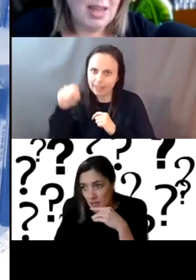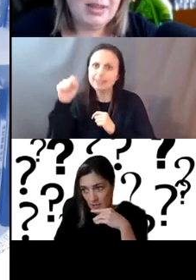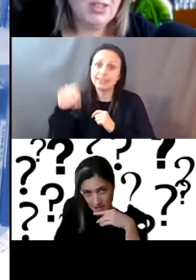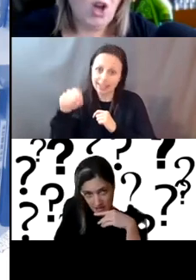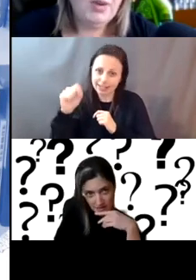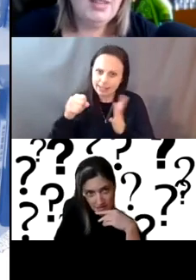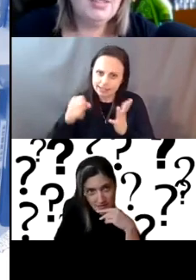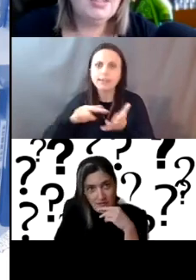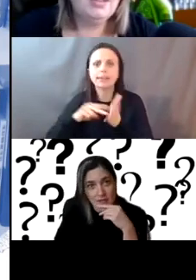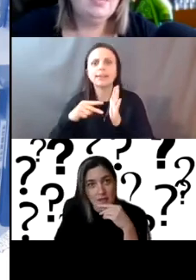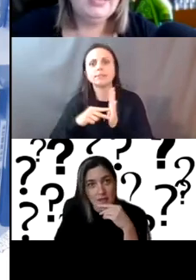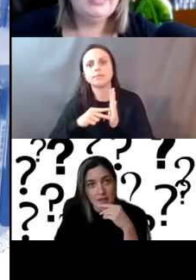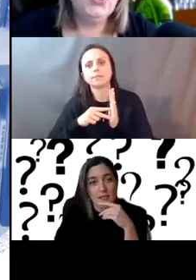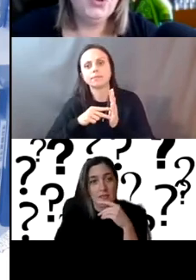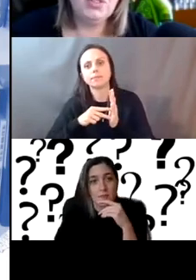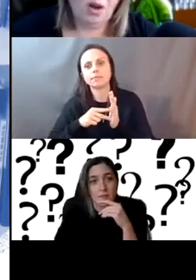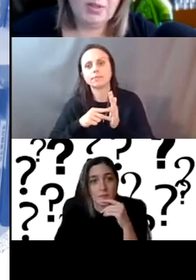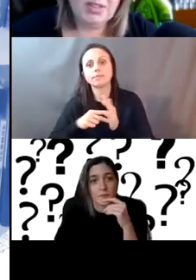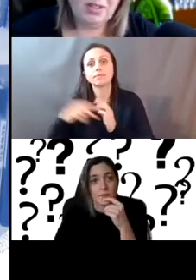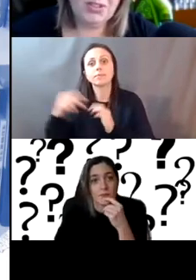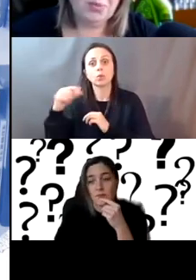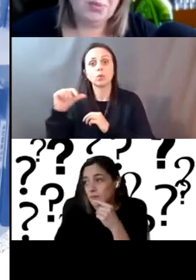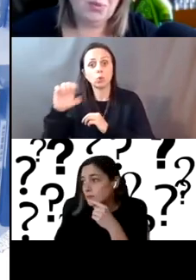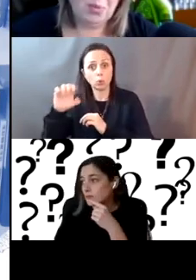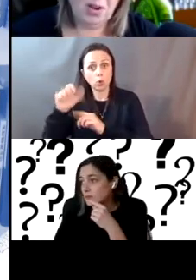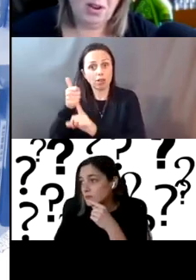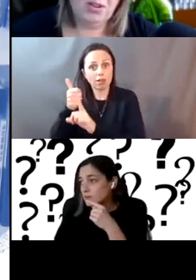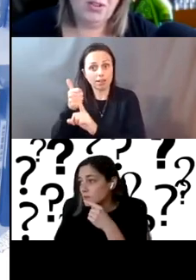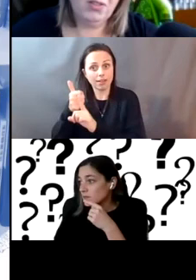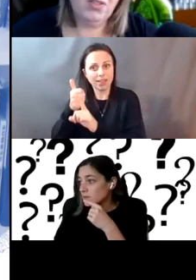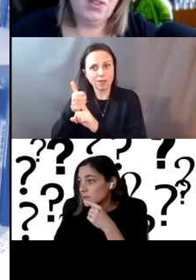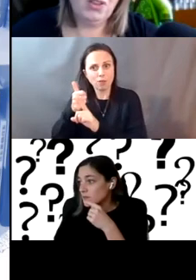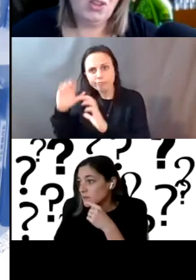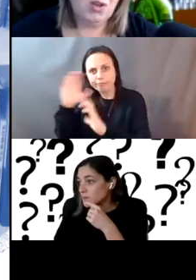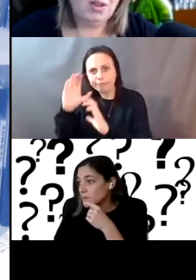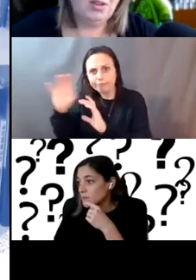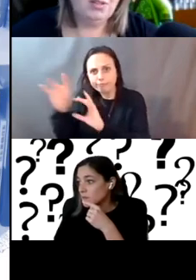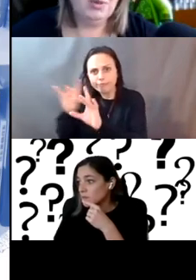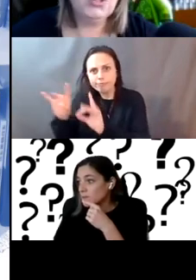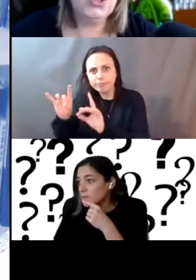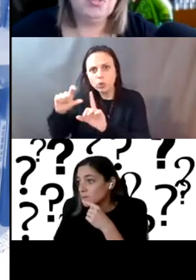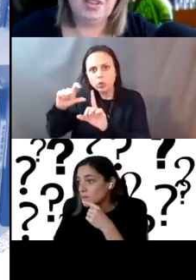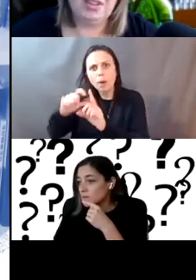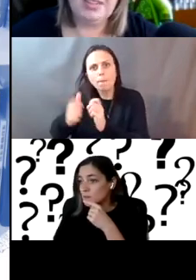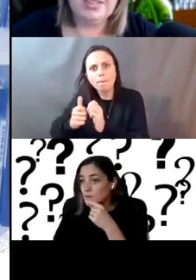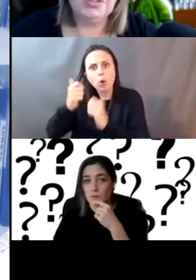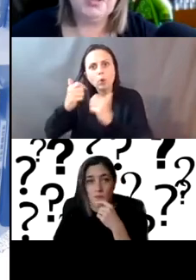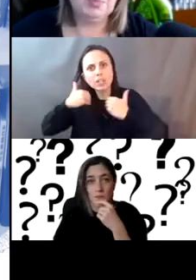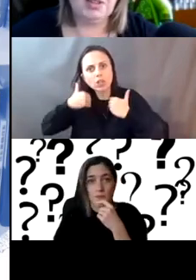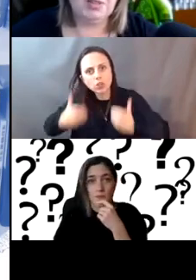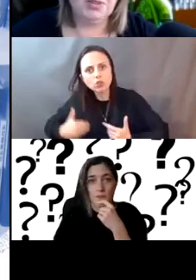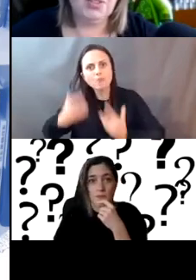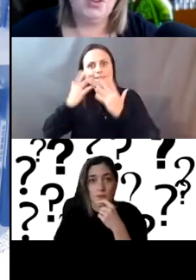Yes. I mean, Google is always going to reward the most human-friendly